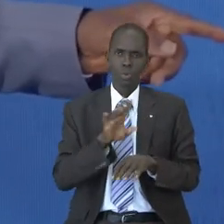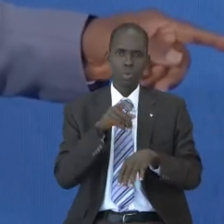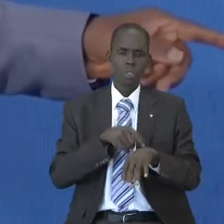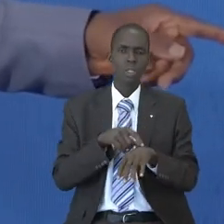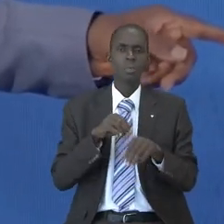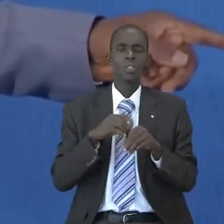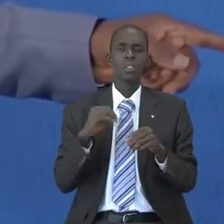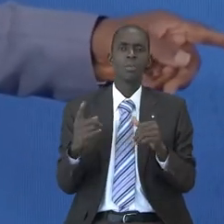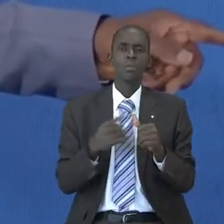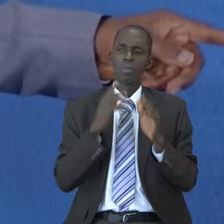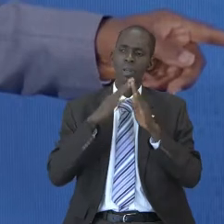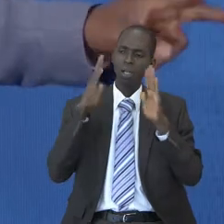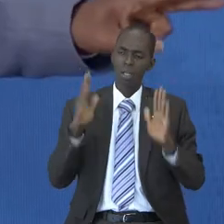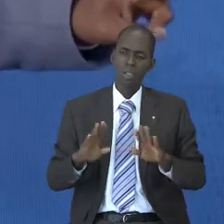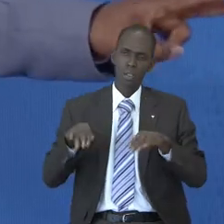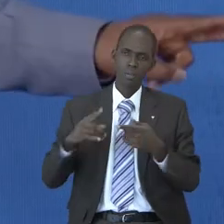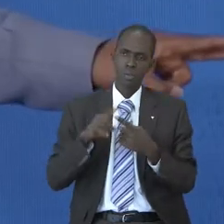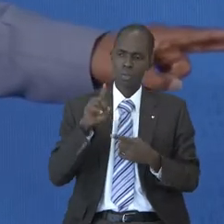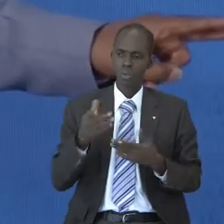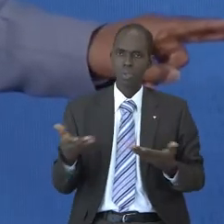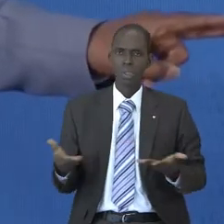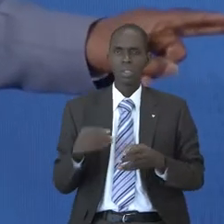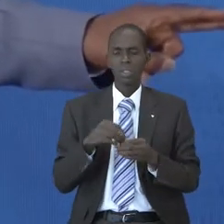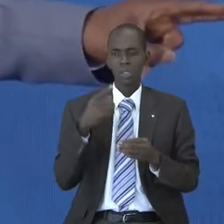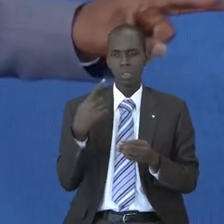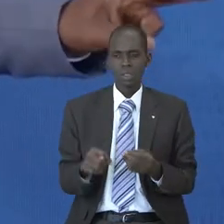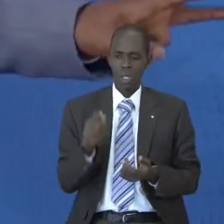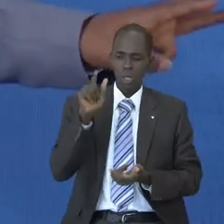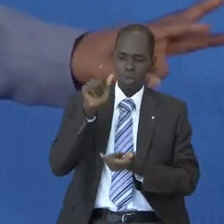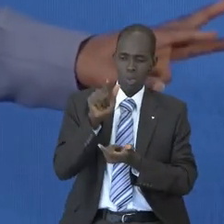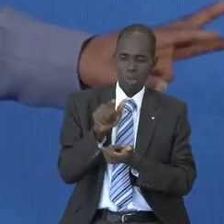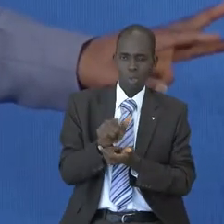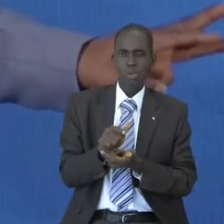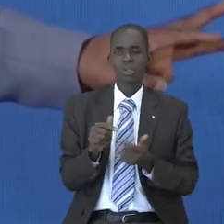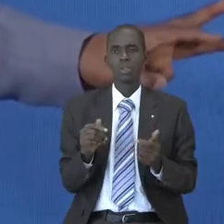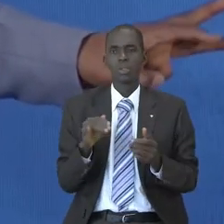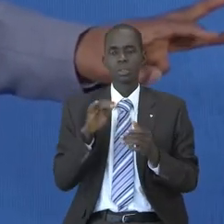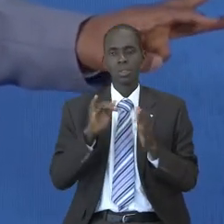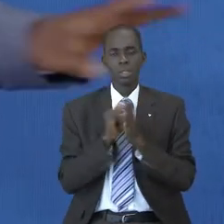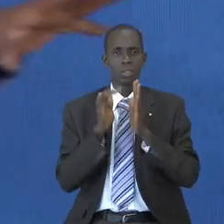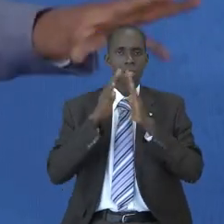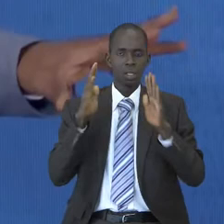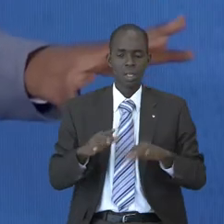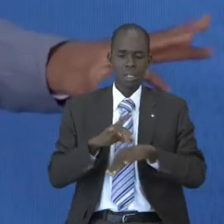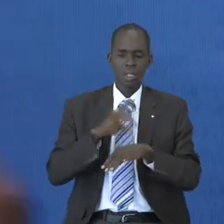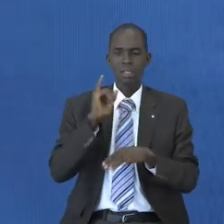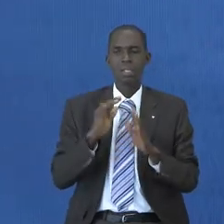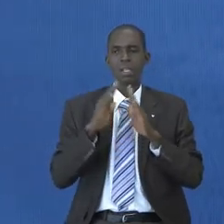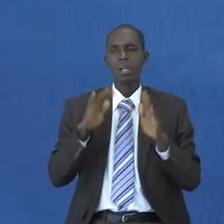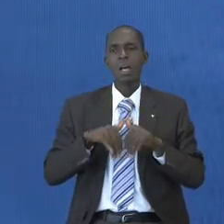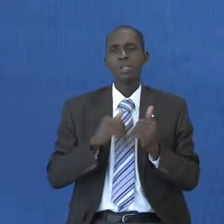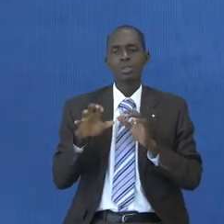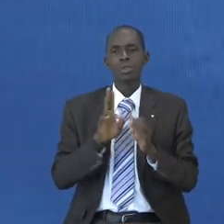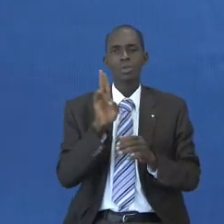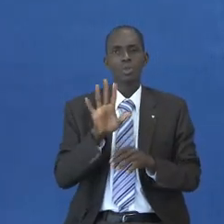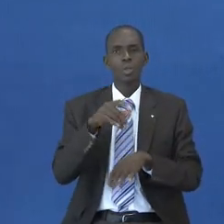first accommodation, in the lowly accommodation, in the earthly accommodation? How did you spend your time